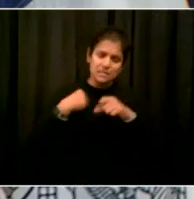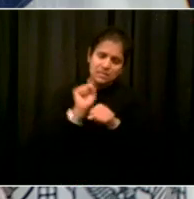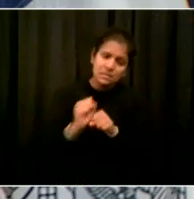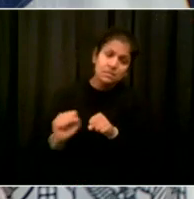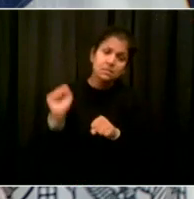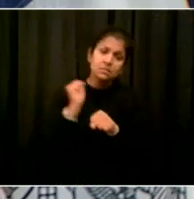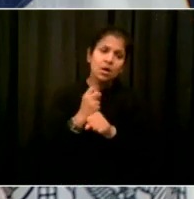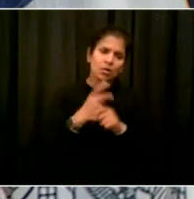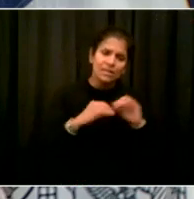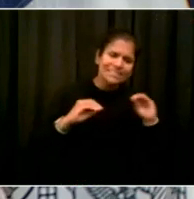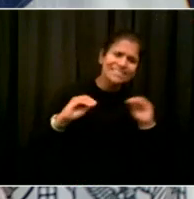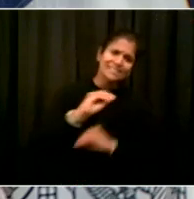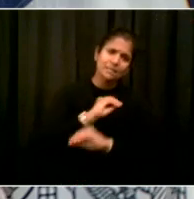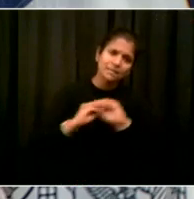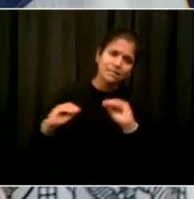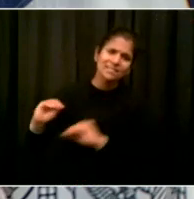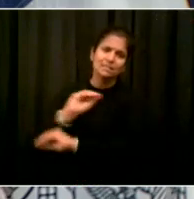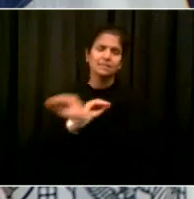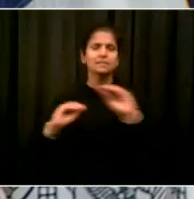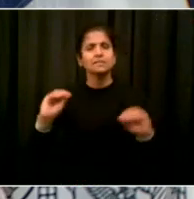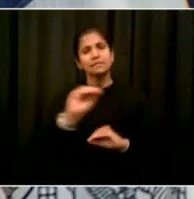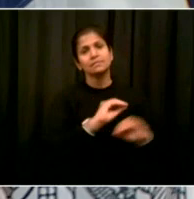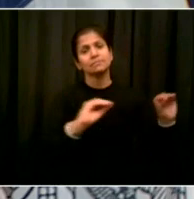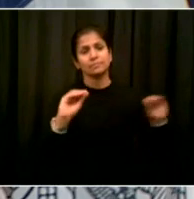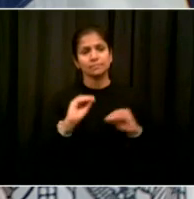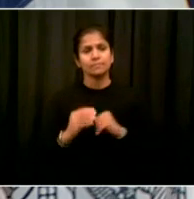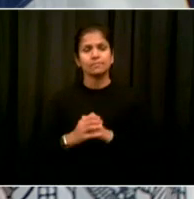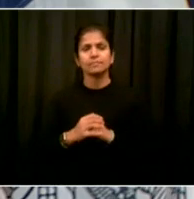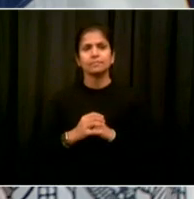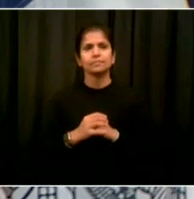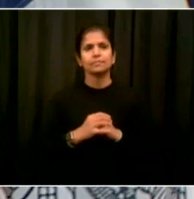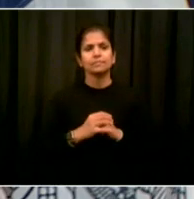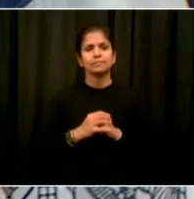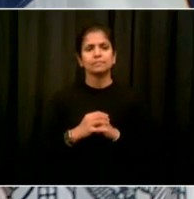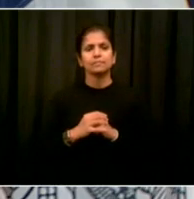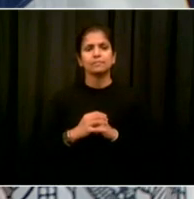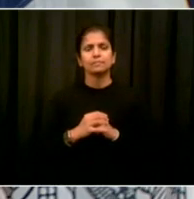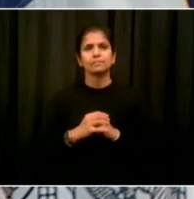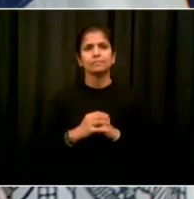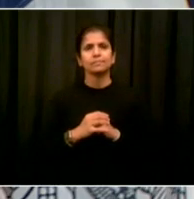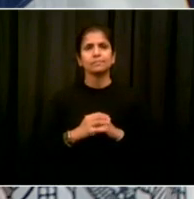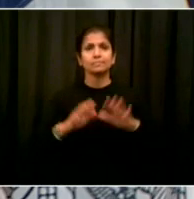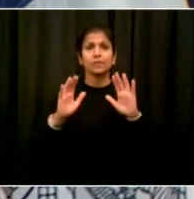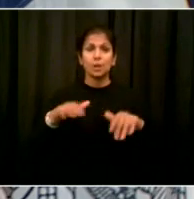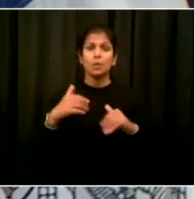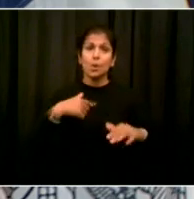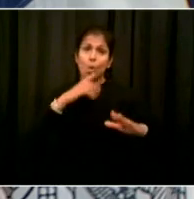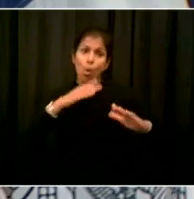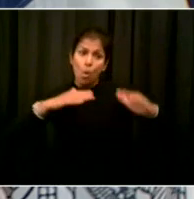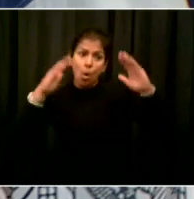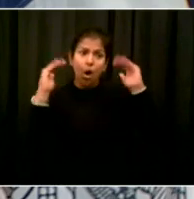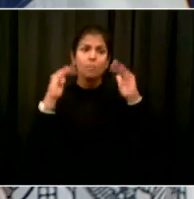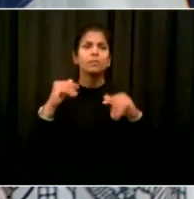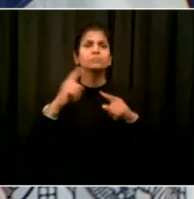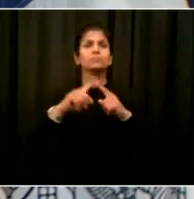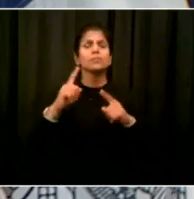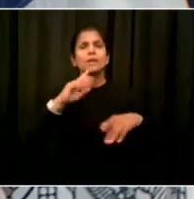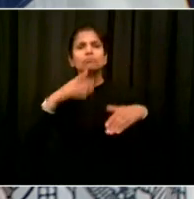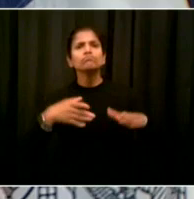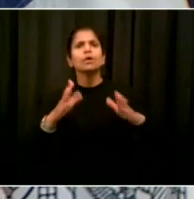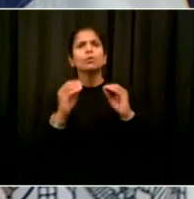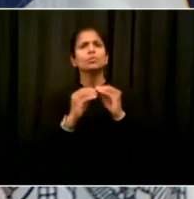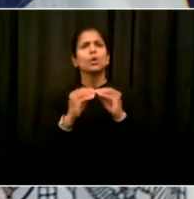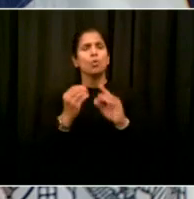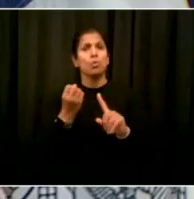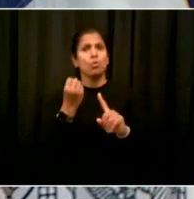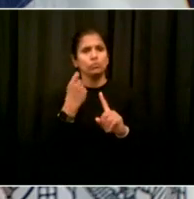make sacrifices to help us, that's the kind of spirit we need in this city to get through. It's real money. It's